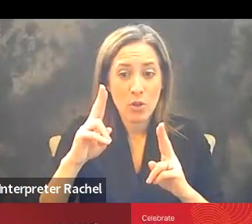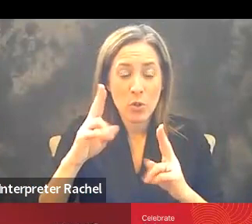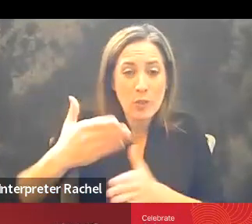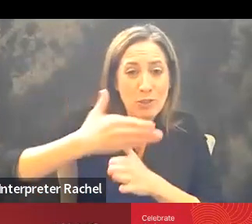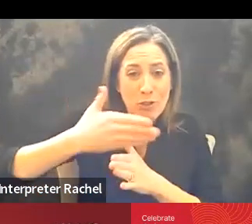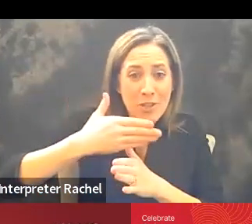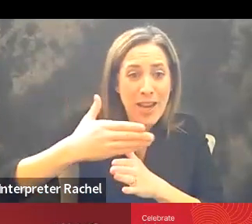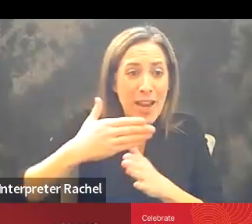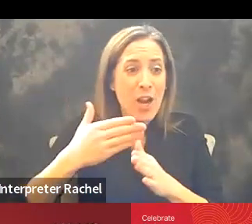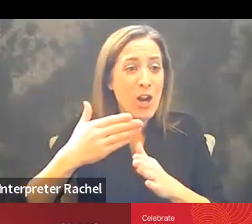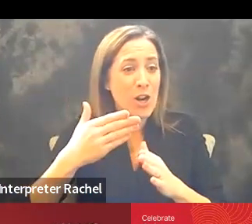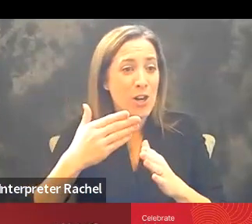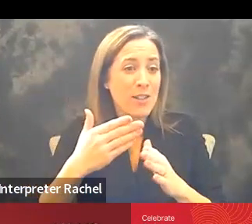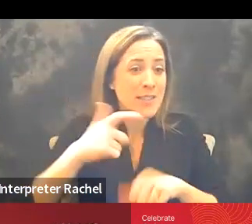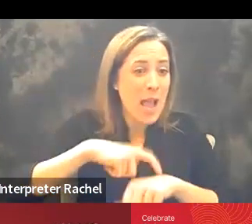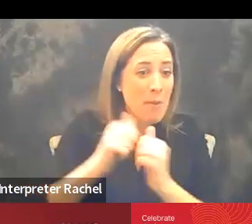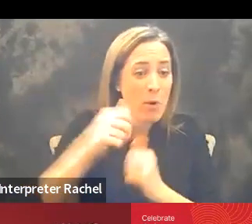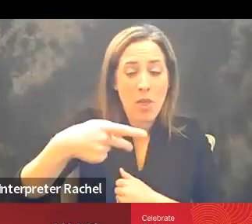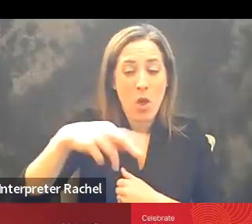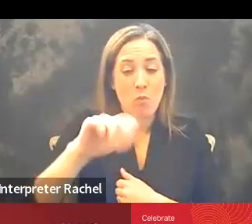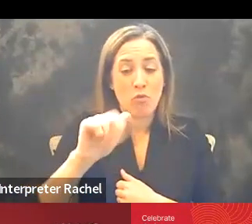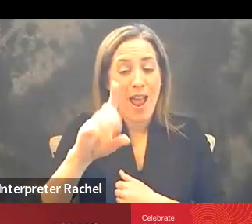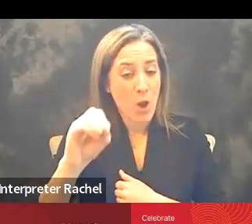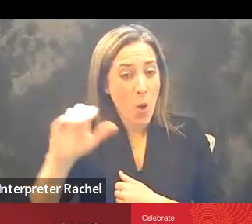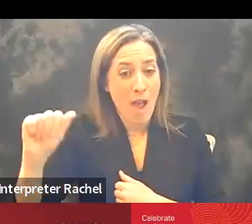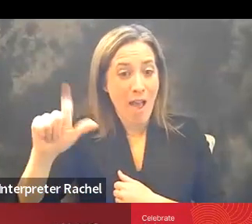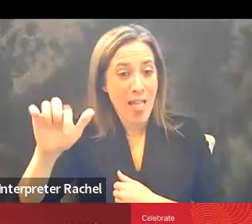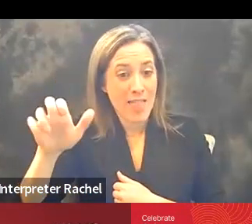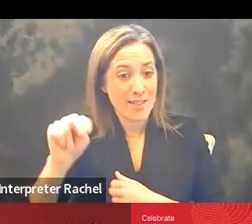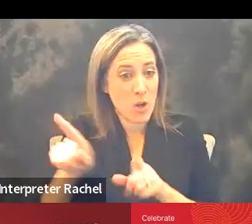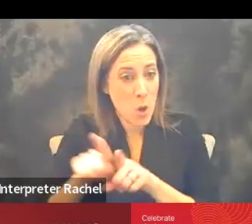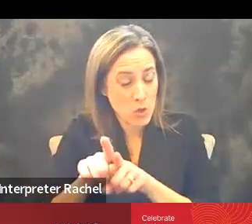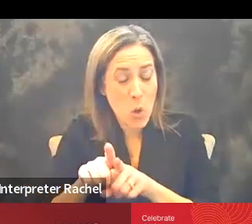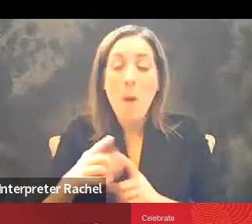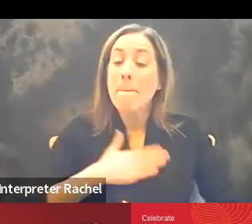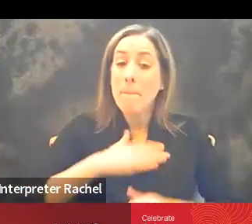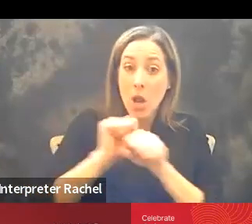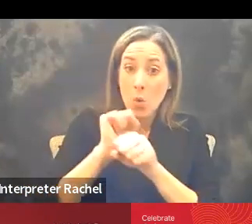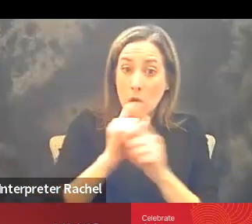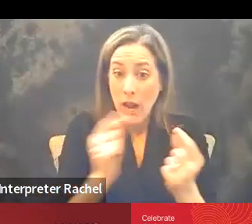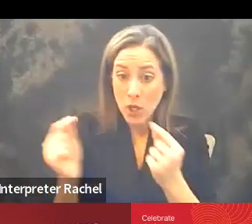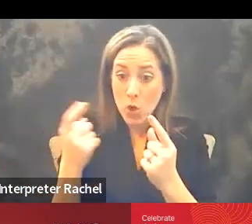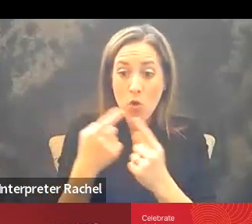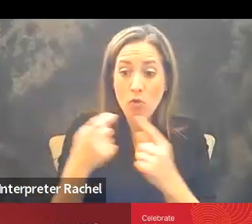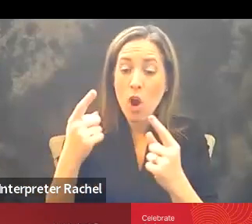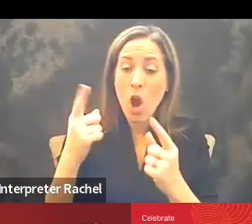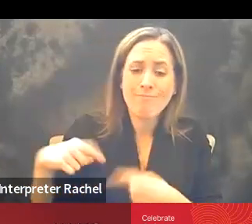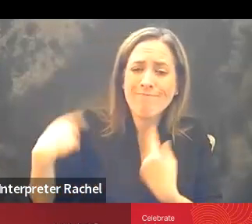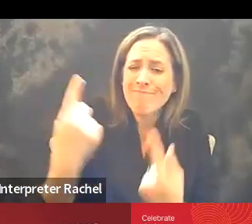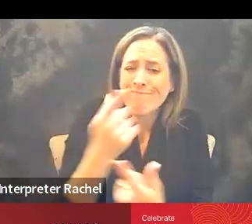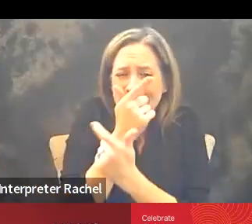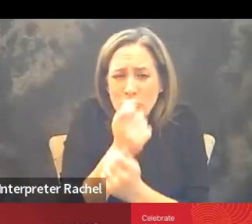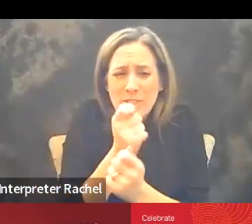with Prado and Alison as well. The work that I do kind of has sprung from a longstanding interest in